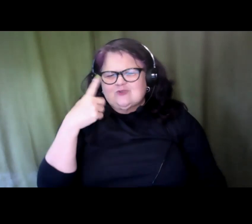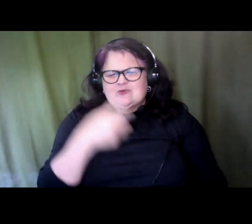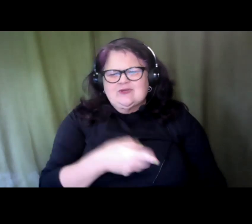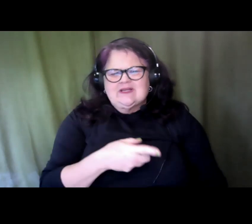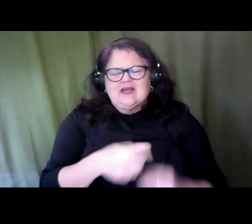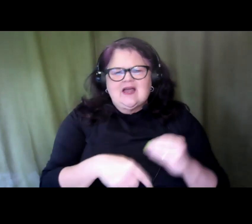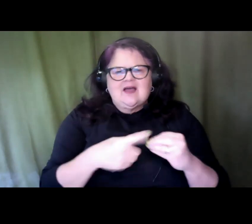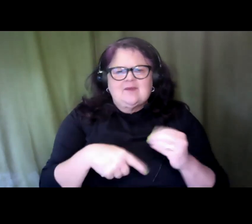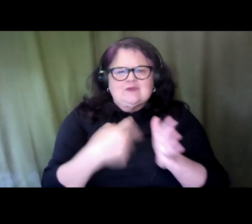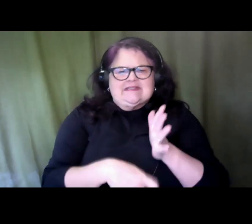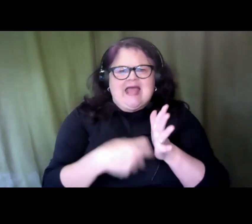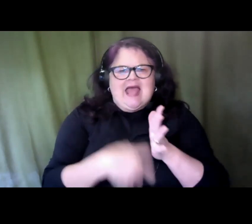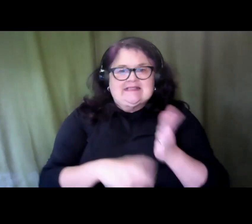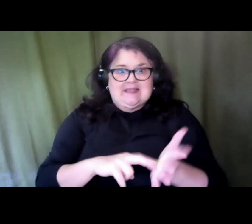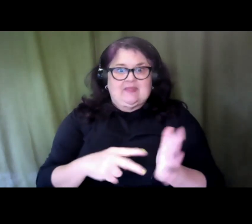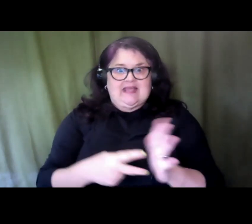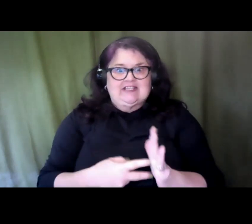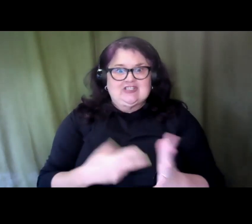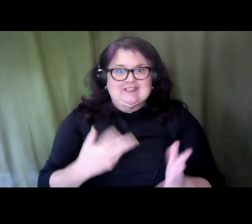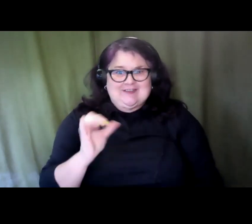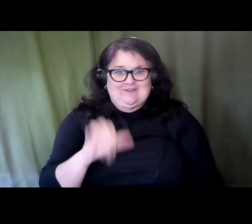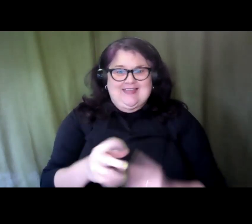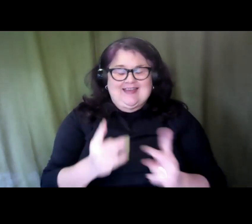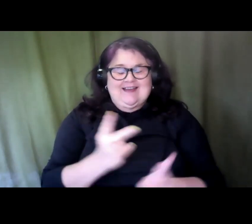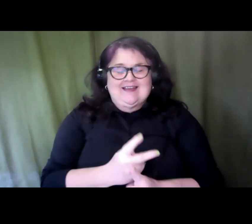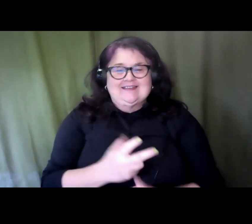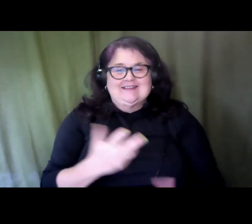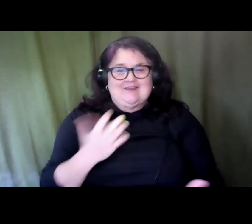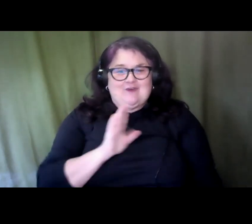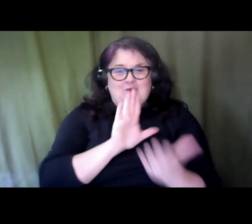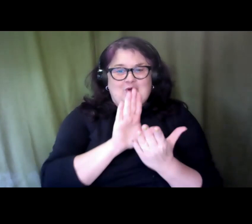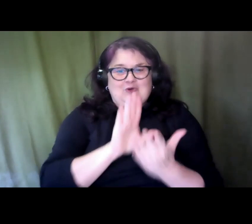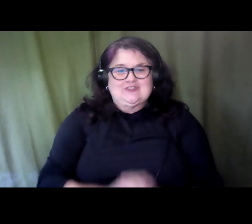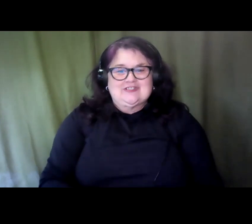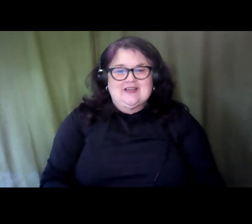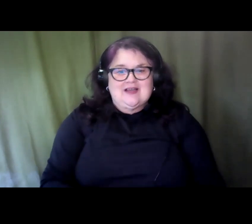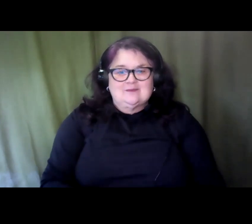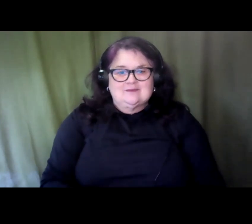about the tax implications of that kind of approach,